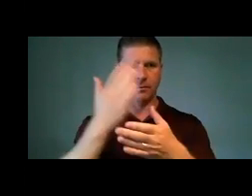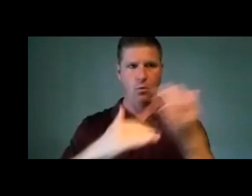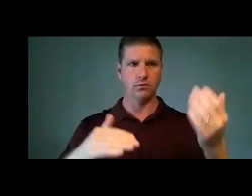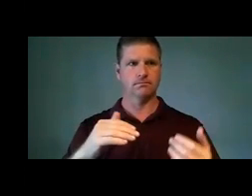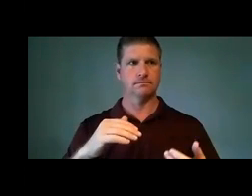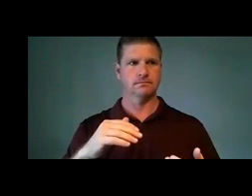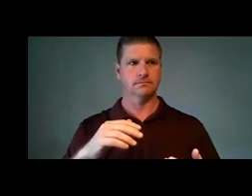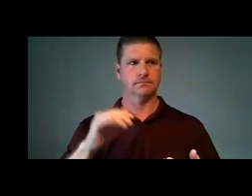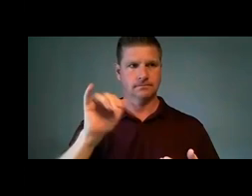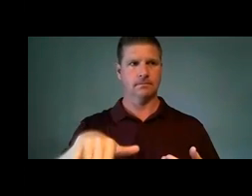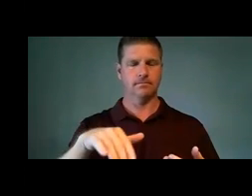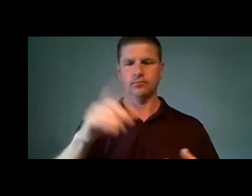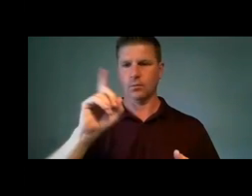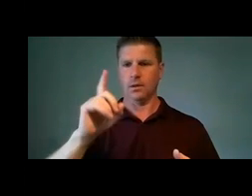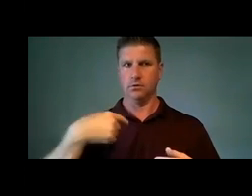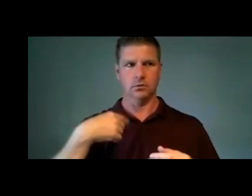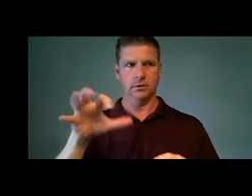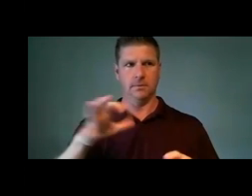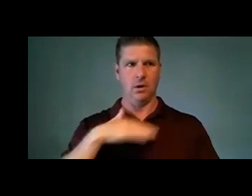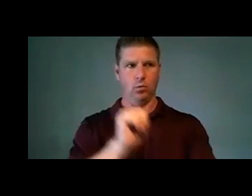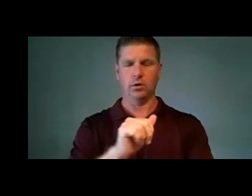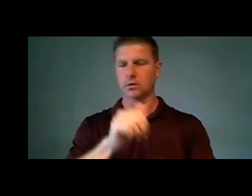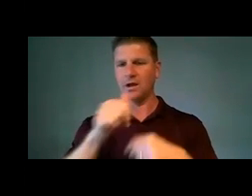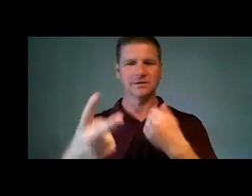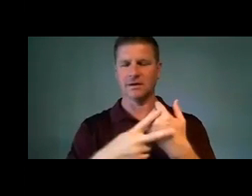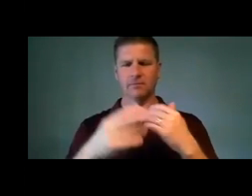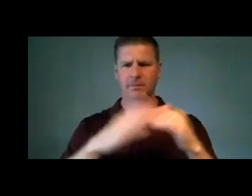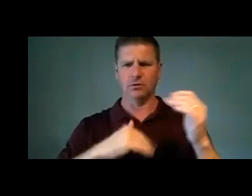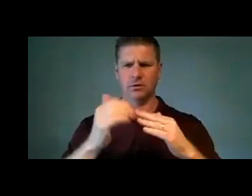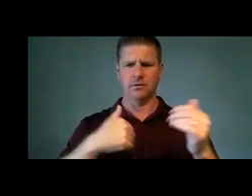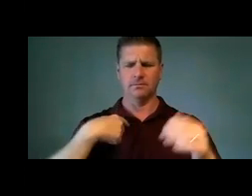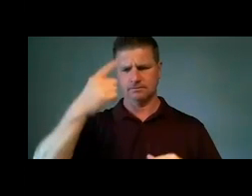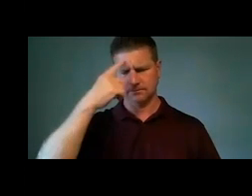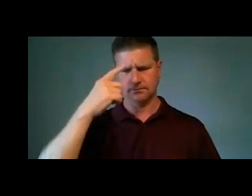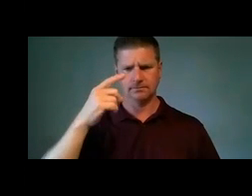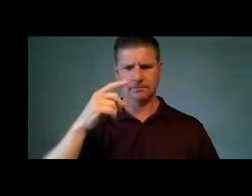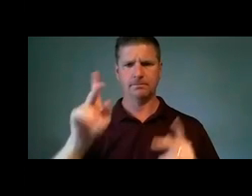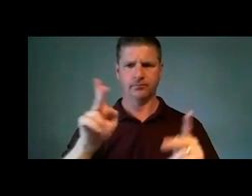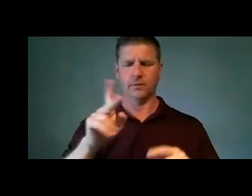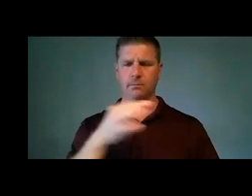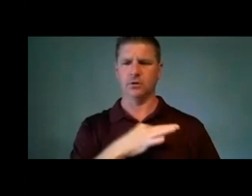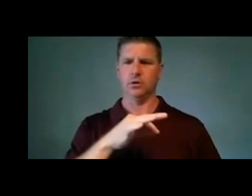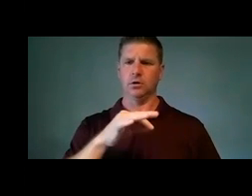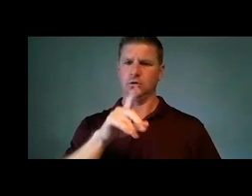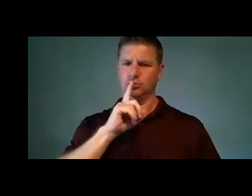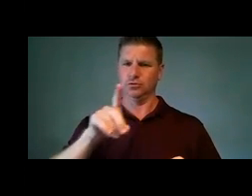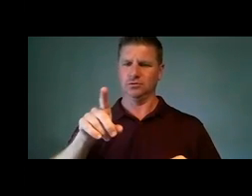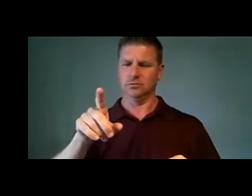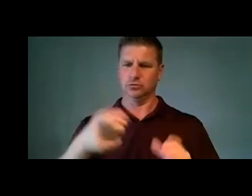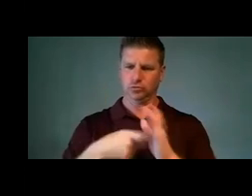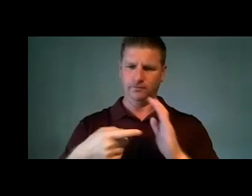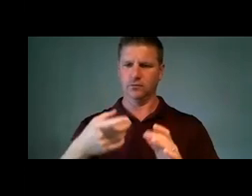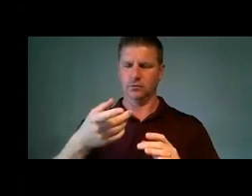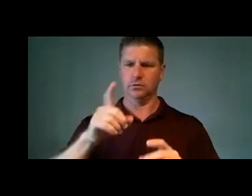this. That's where I've spent my work, not on saving buildings. And I think the people of Pittsburgh deserve to retain this skinny building in